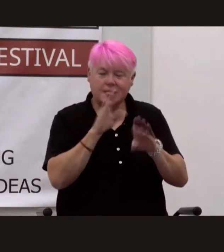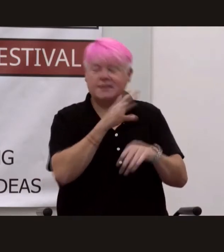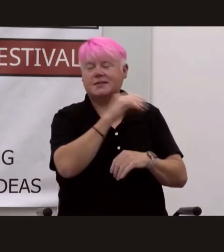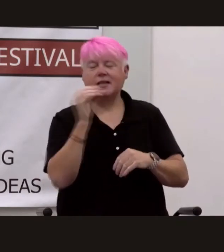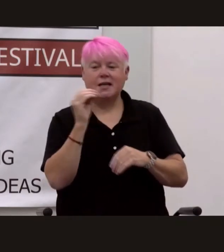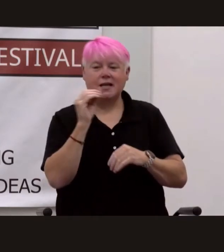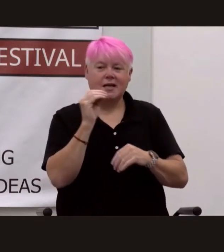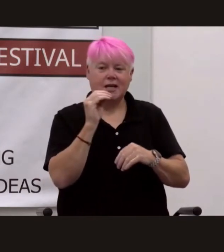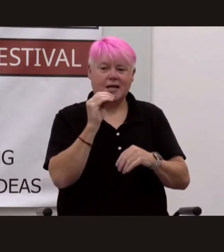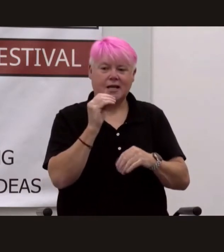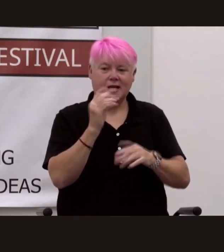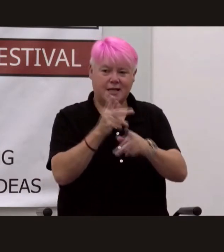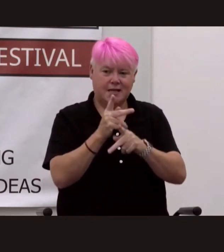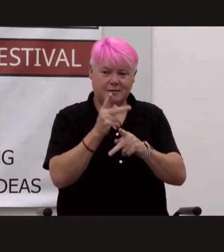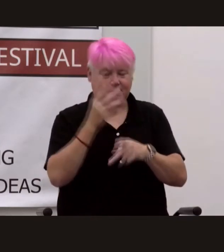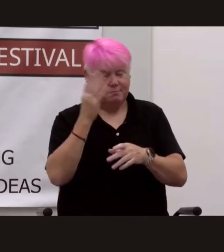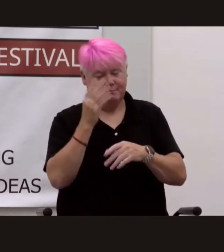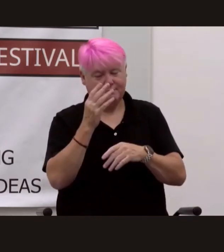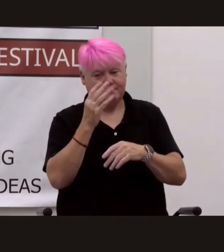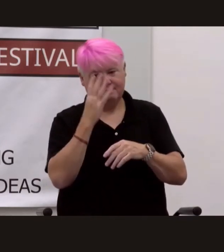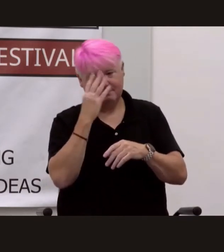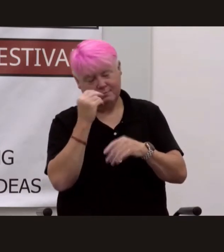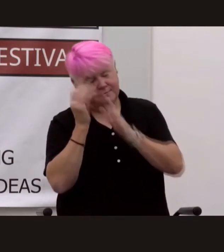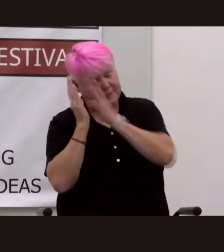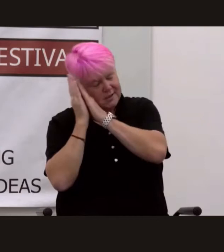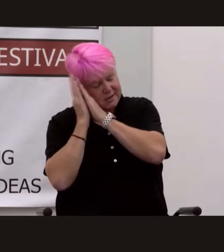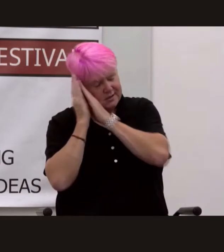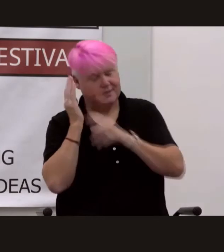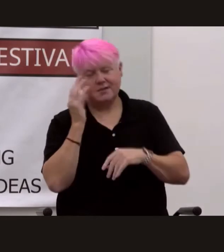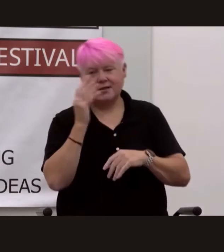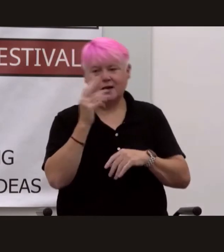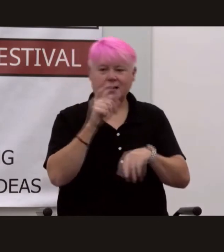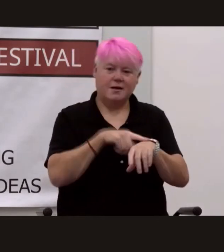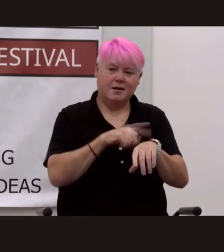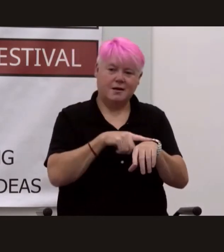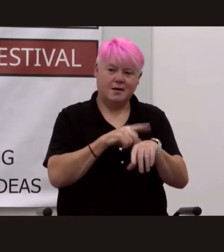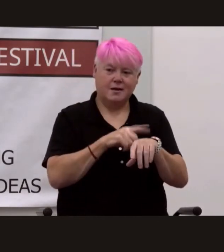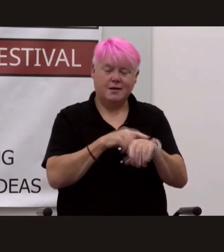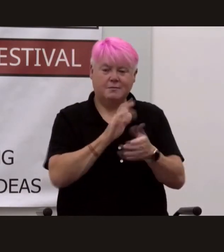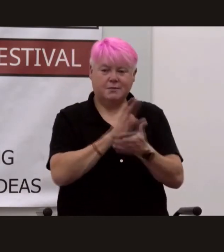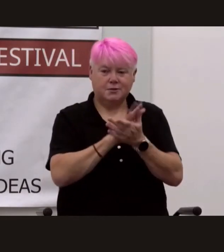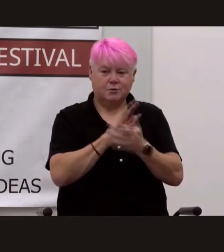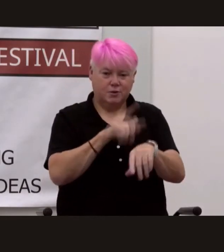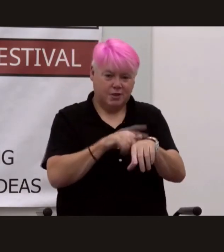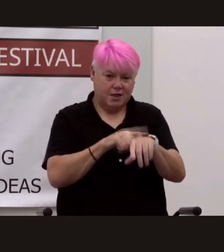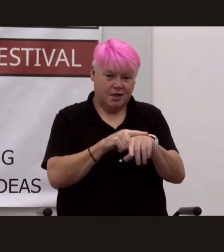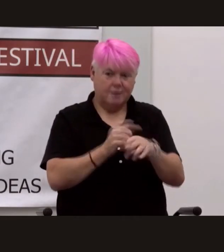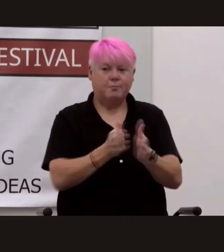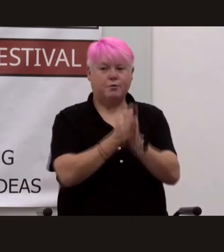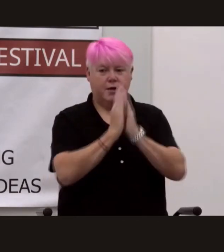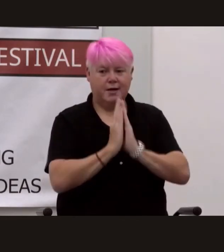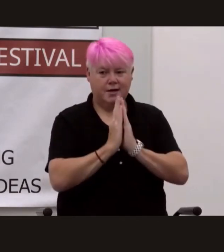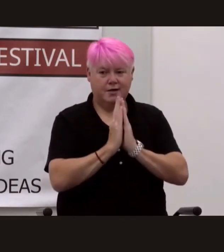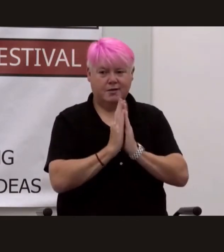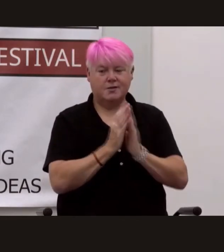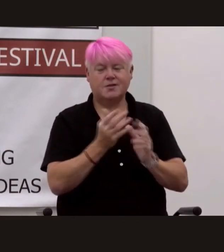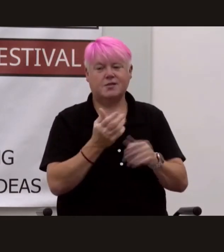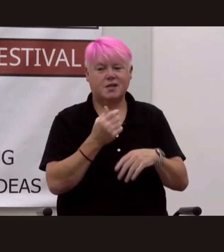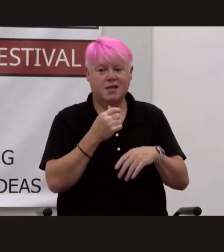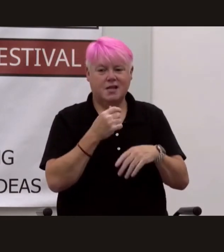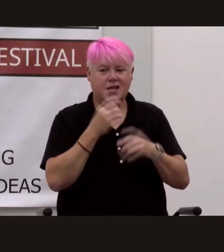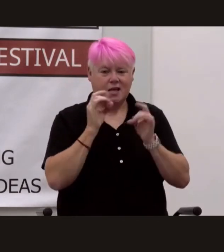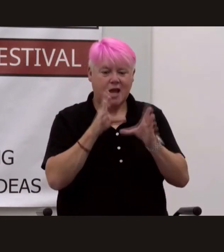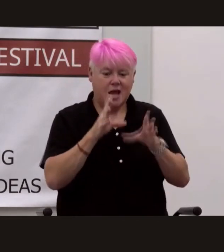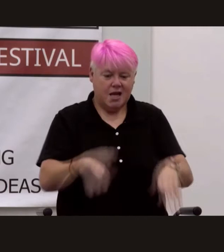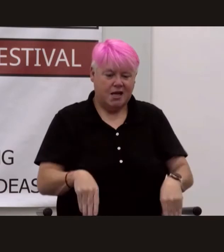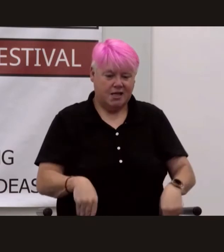time, bedtime, school time, prayers. He tolerated these starched new clothes,